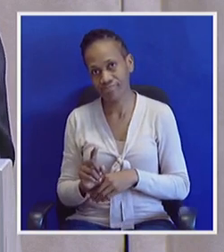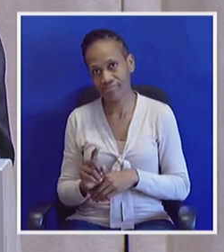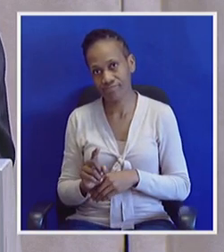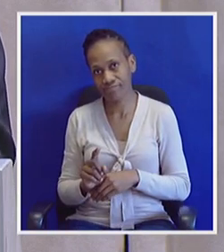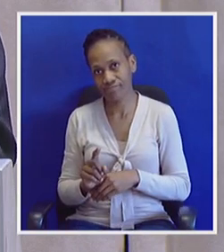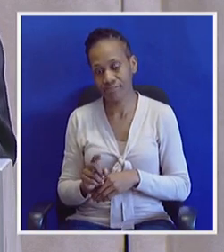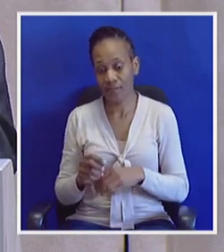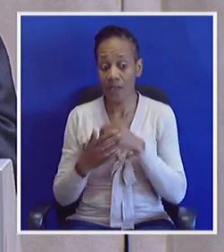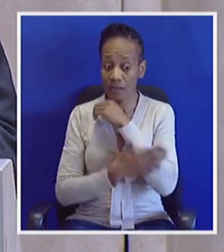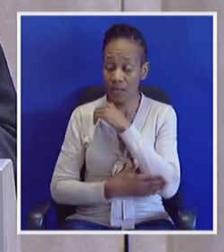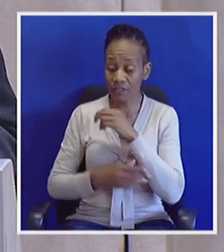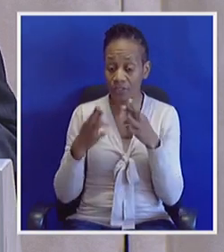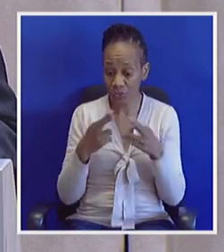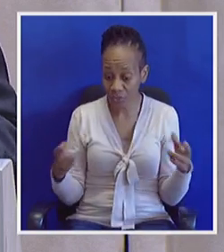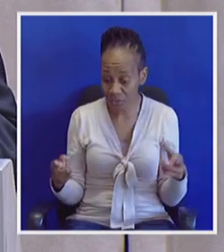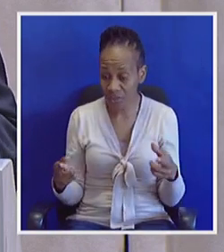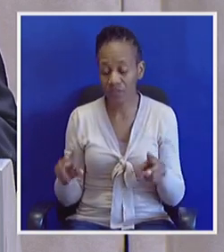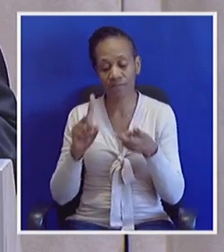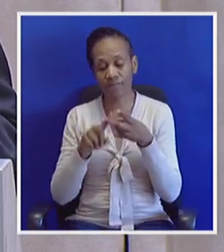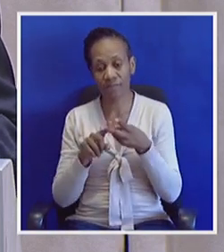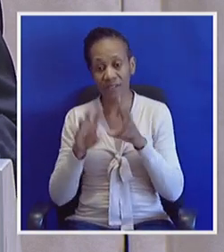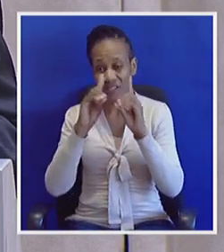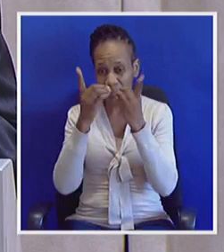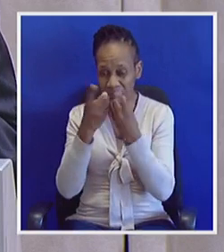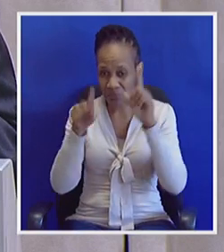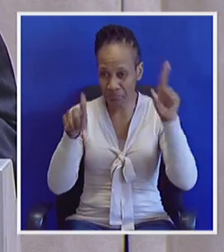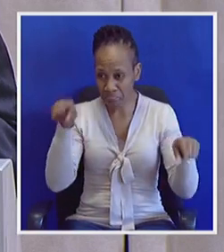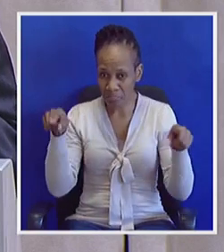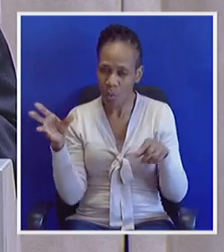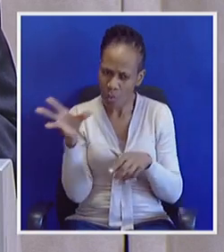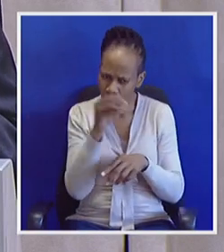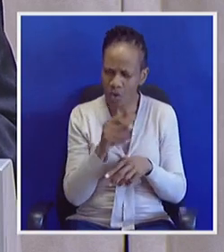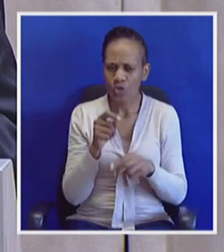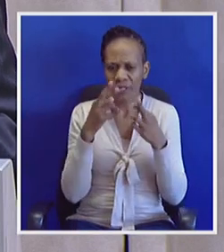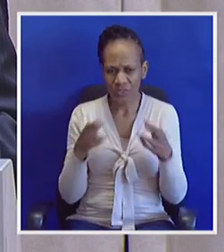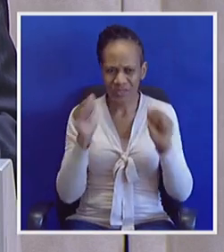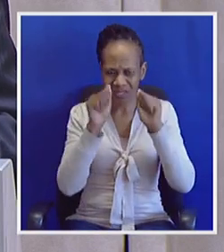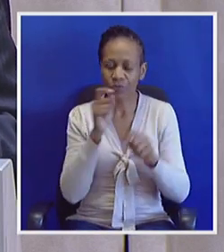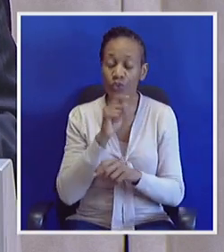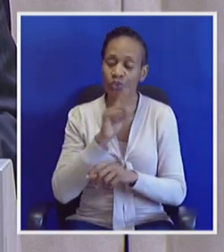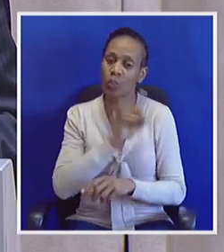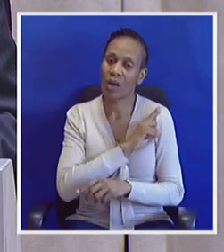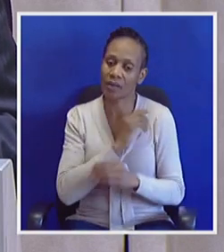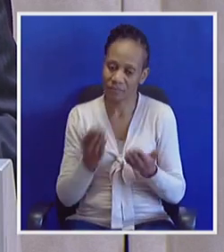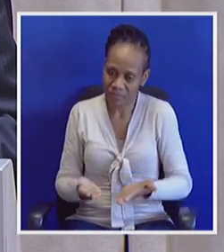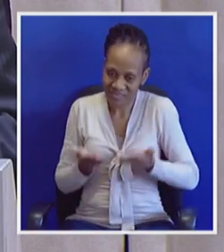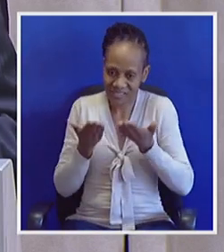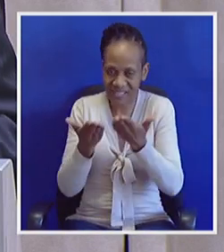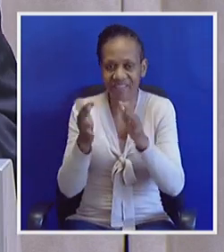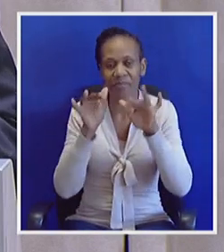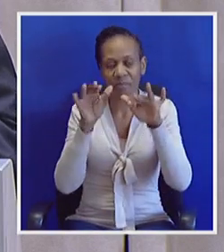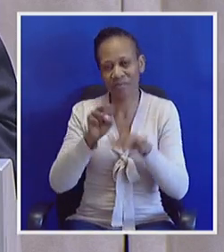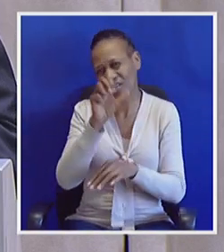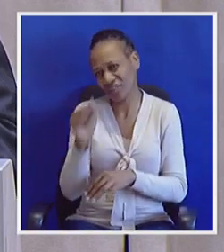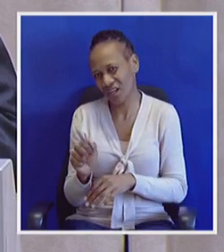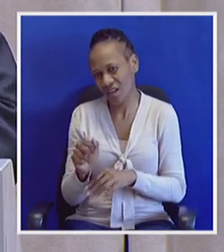resources of our country and indeed institutions of our country should be used to the benefit of the people of our country because